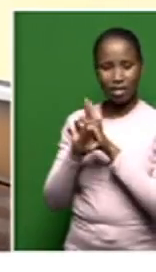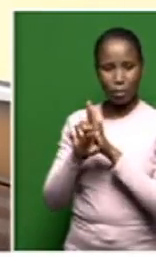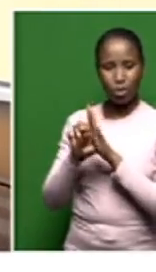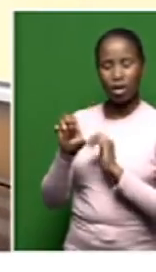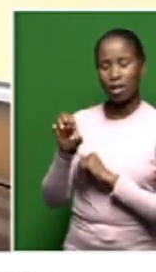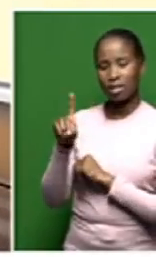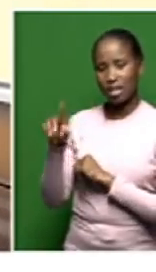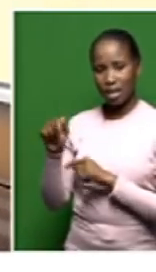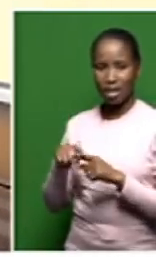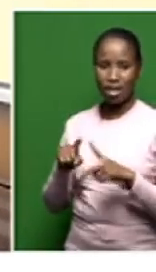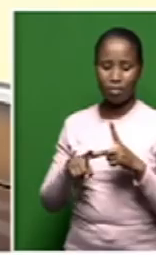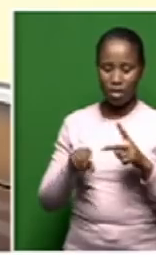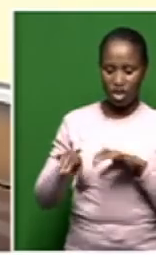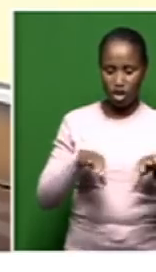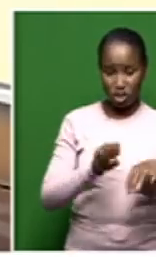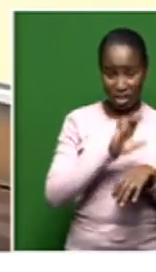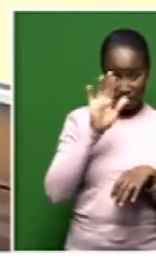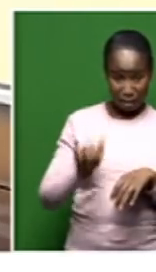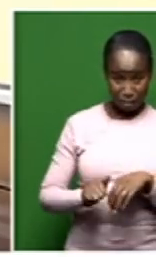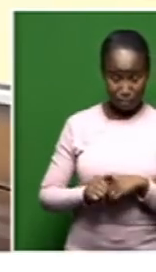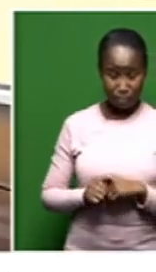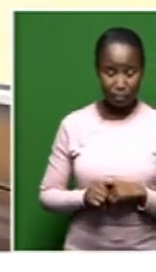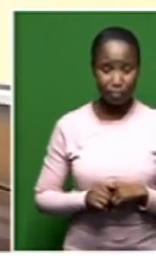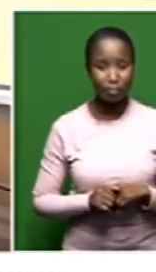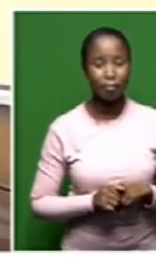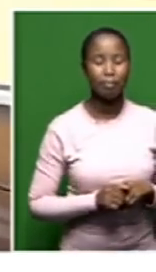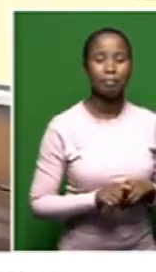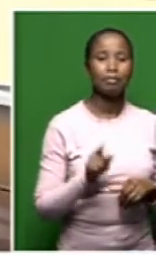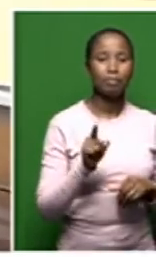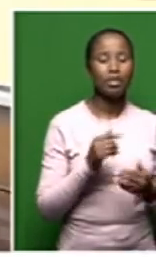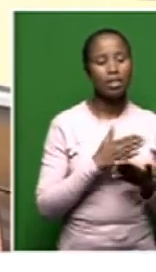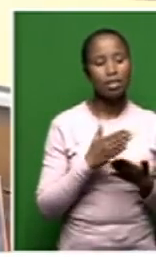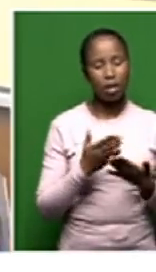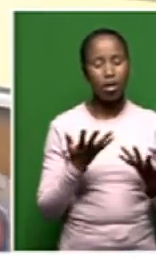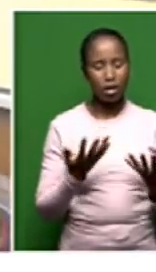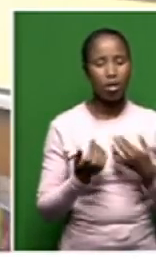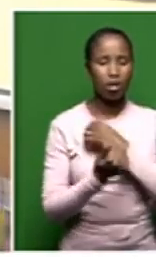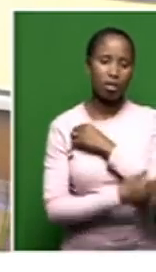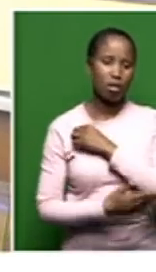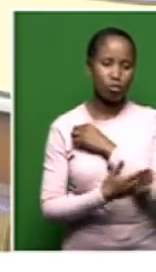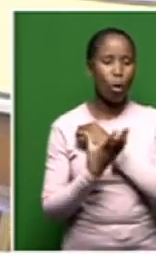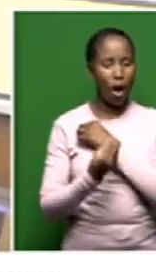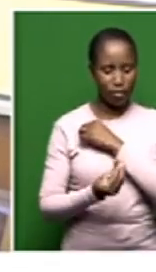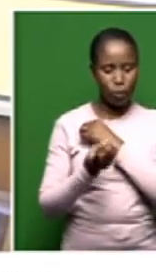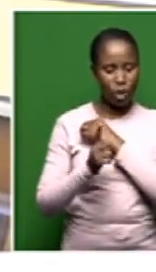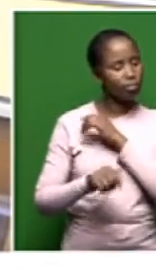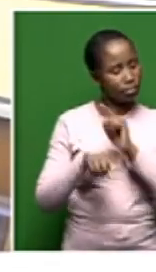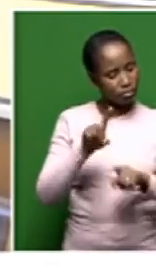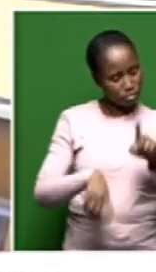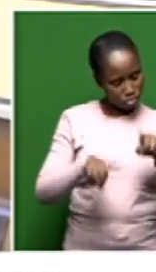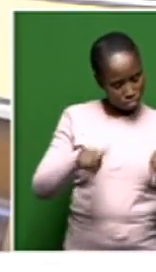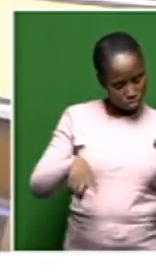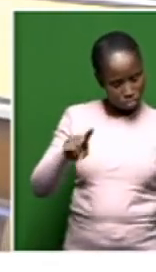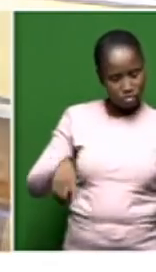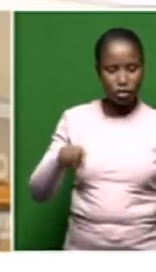SA? I mean, maybe the first thing just to say that, the country is diverse as our country, the world's most diverse society.